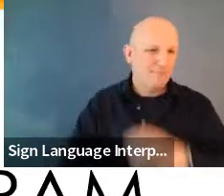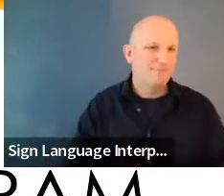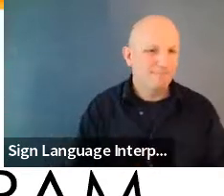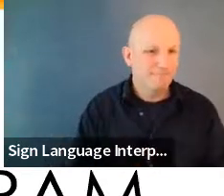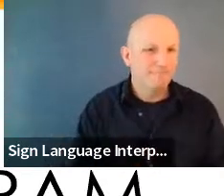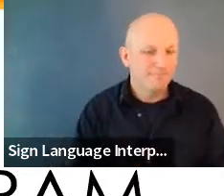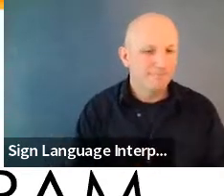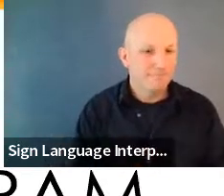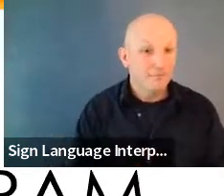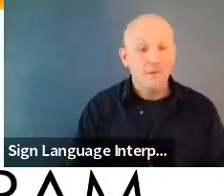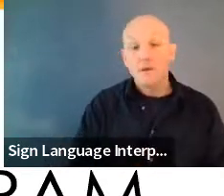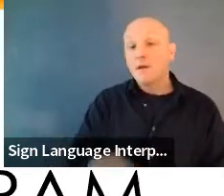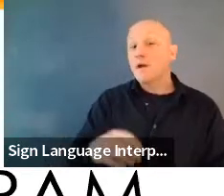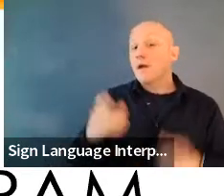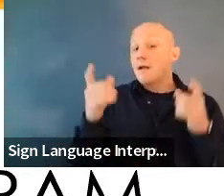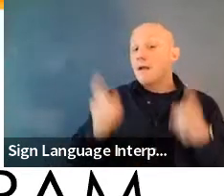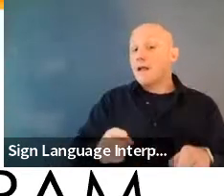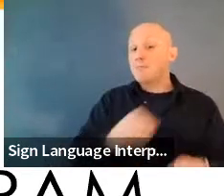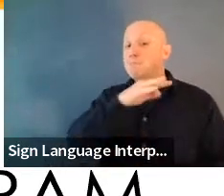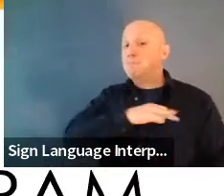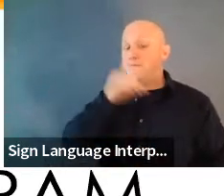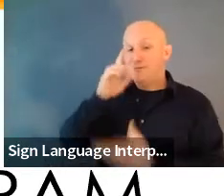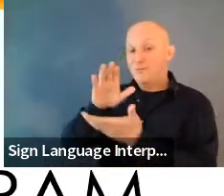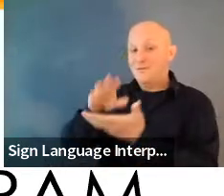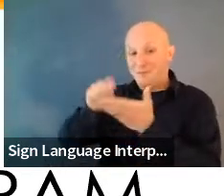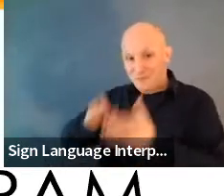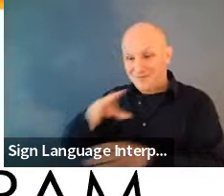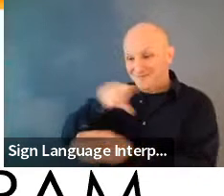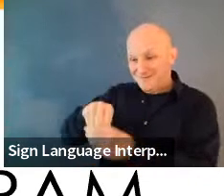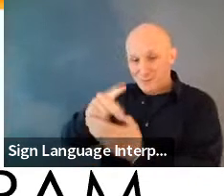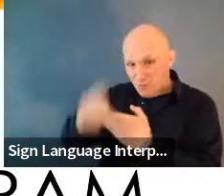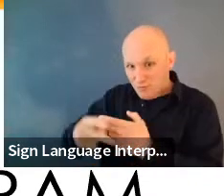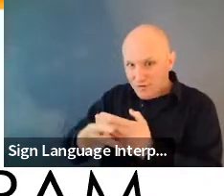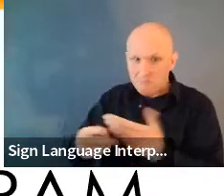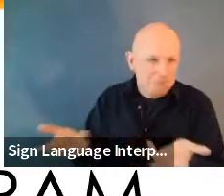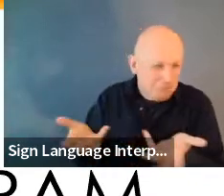students get out of participating in the program, again, I already mentioned things like,